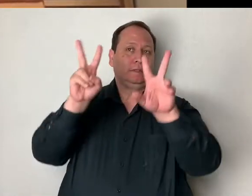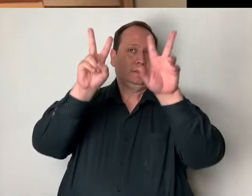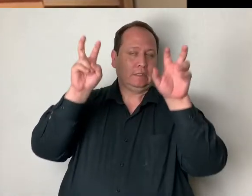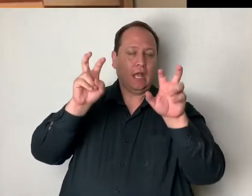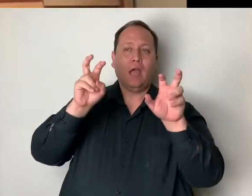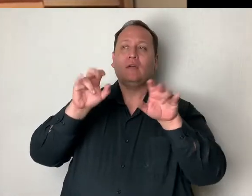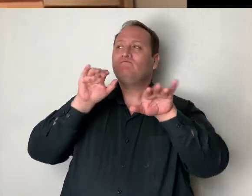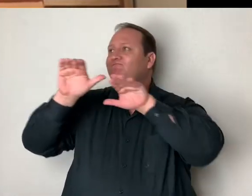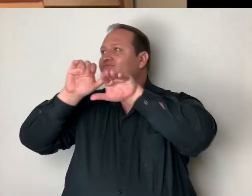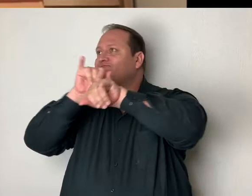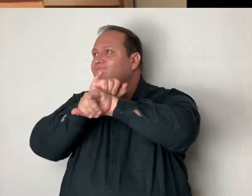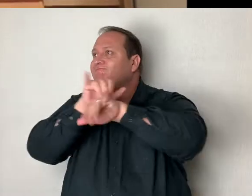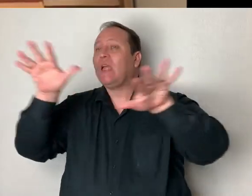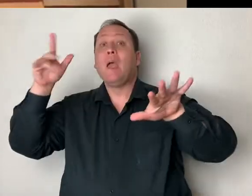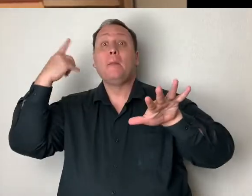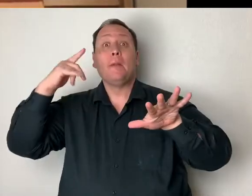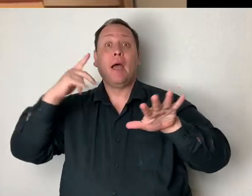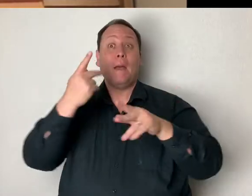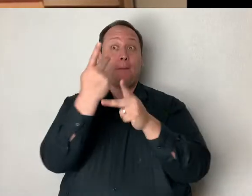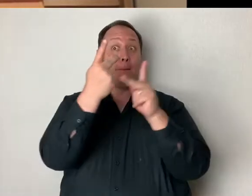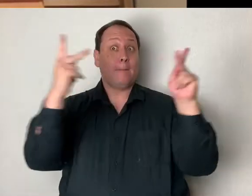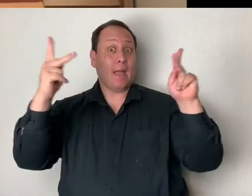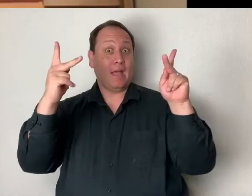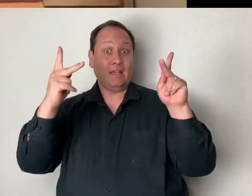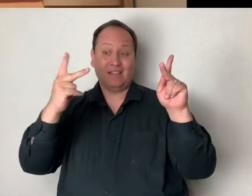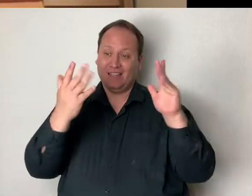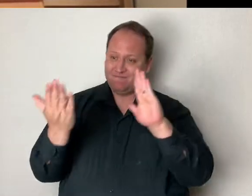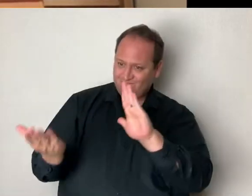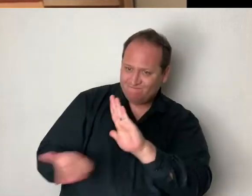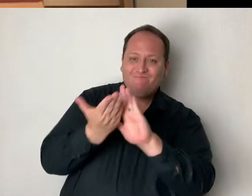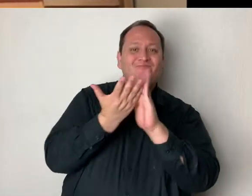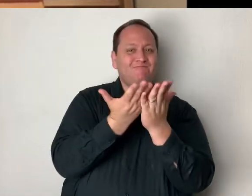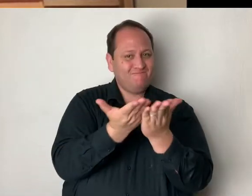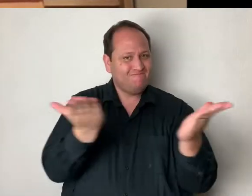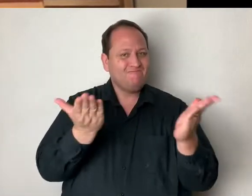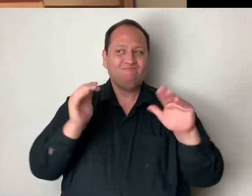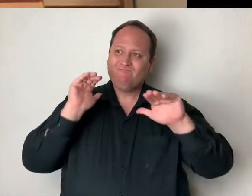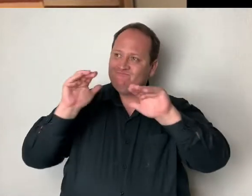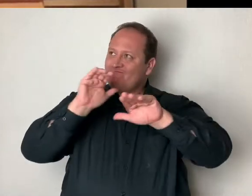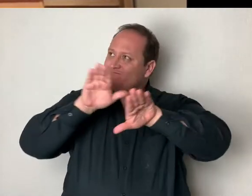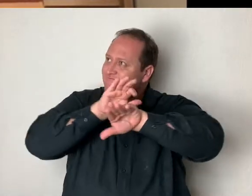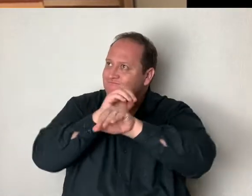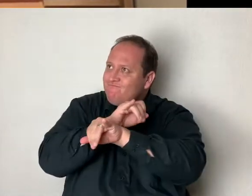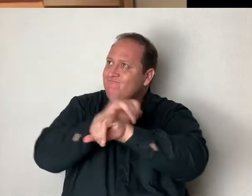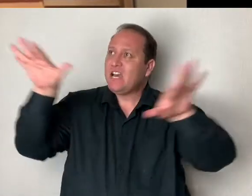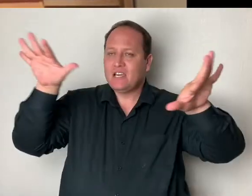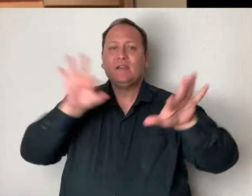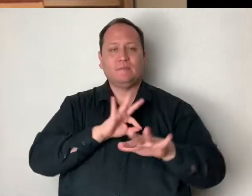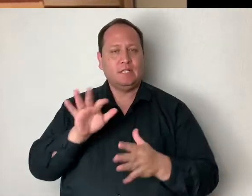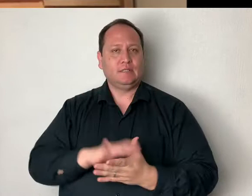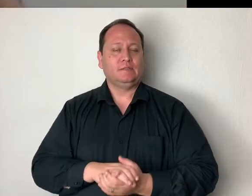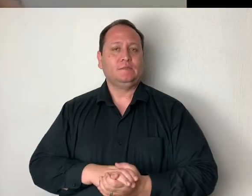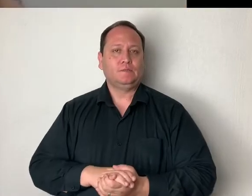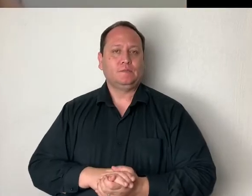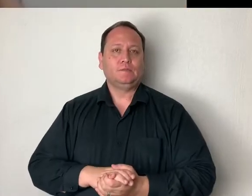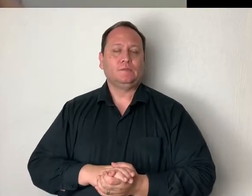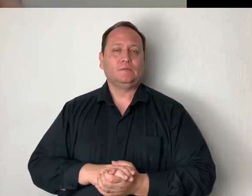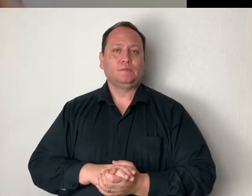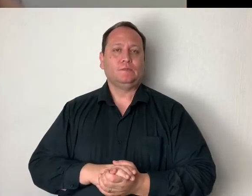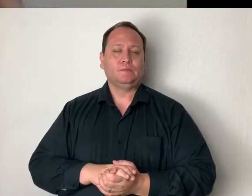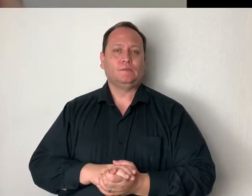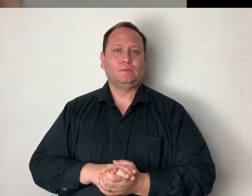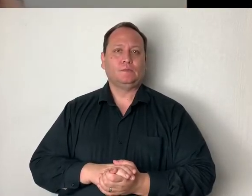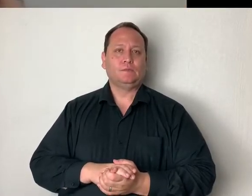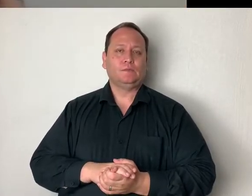brevemente hoy una introducción a nuestra nueva campaña que se llama en inglés Build That Park.